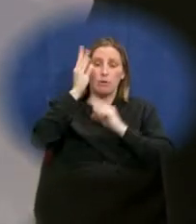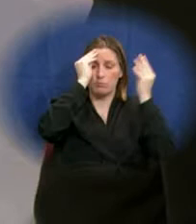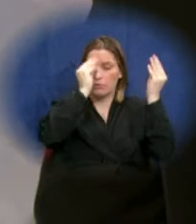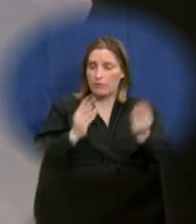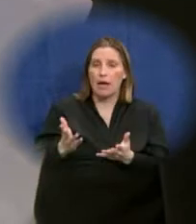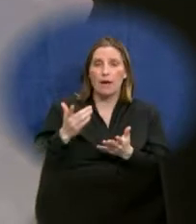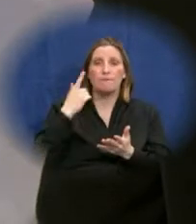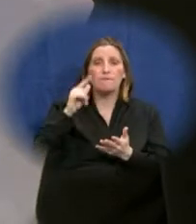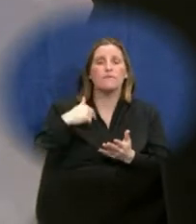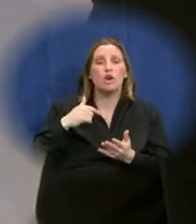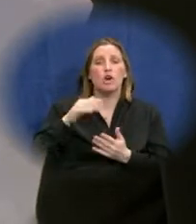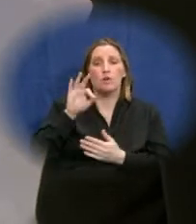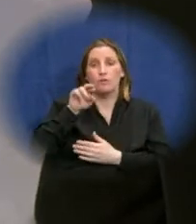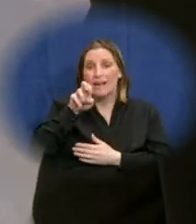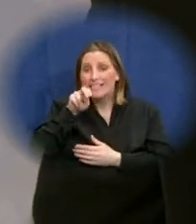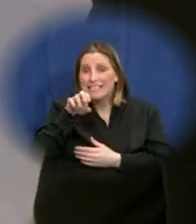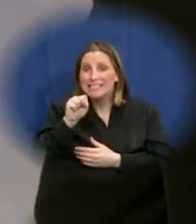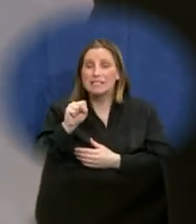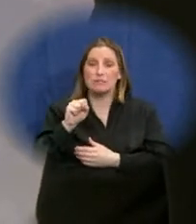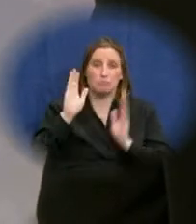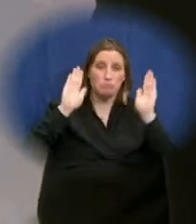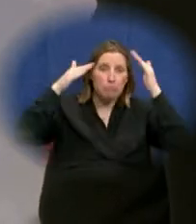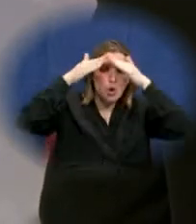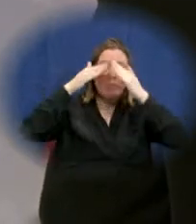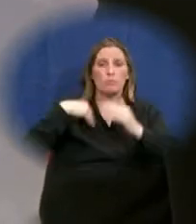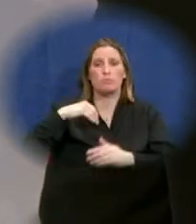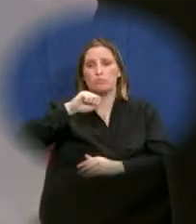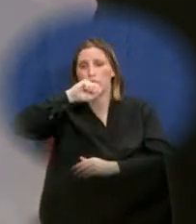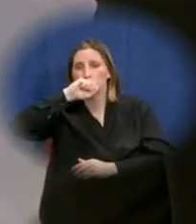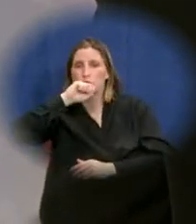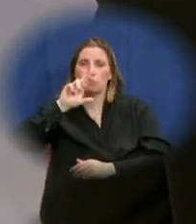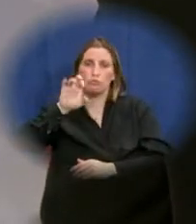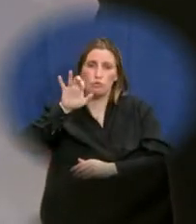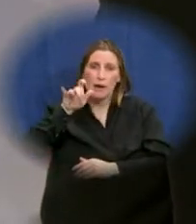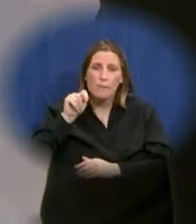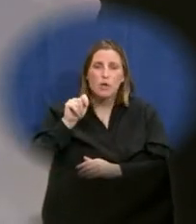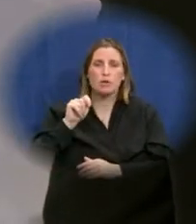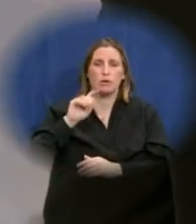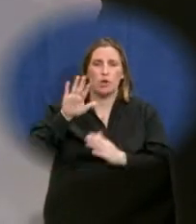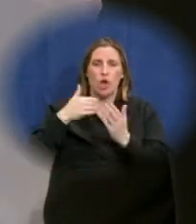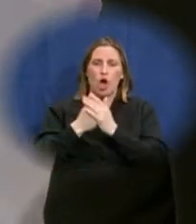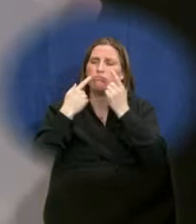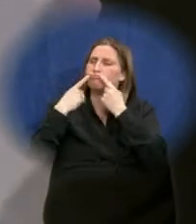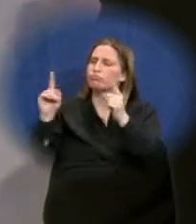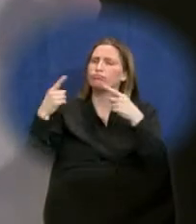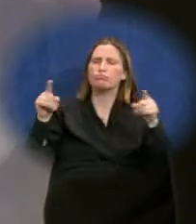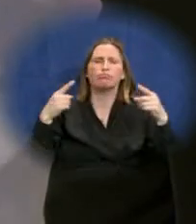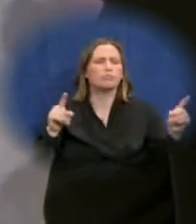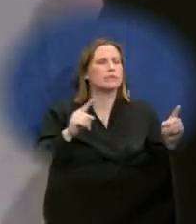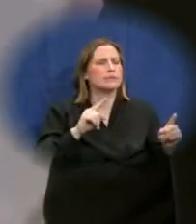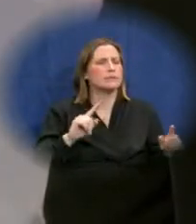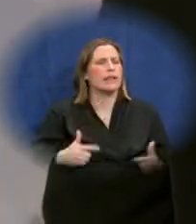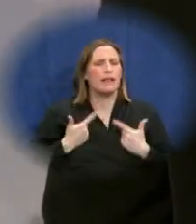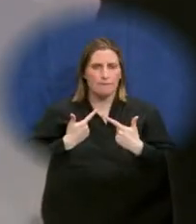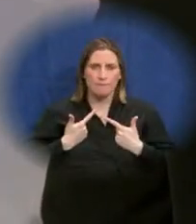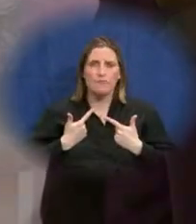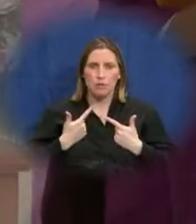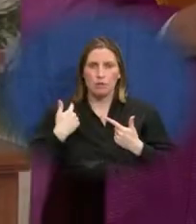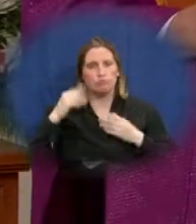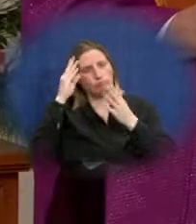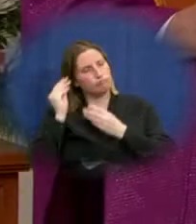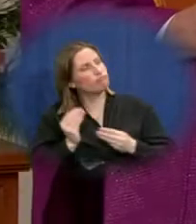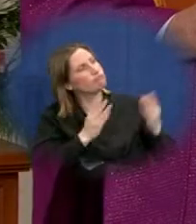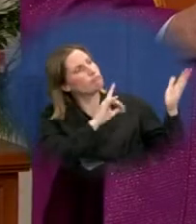our Pope, Robert our Bishop, and ministers of all faiths the strength to live and proclaim the gospel of life. We pray to the